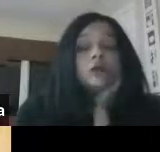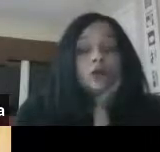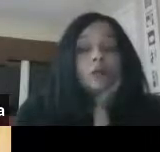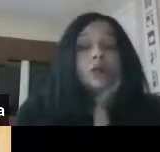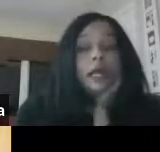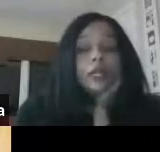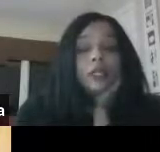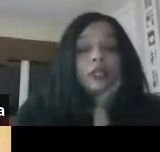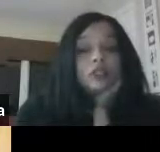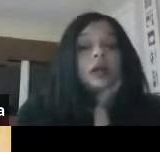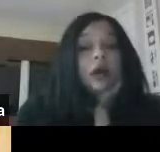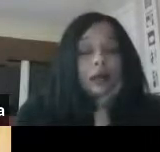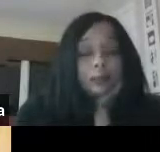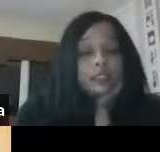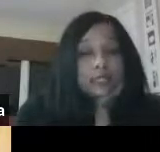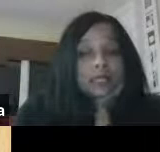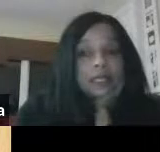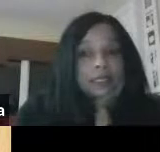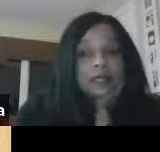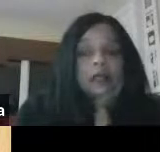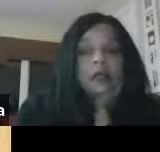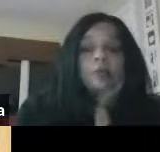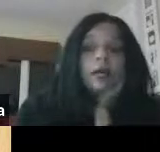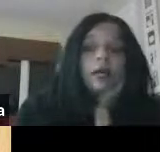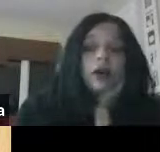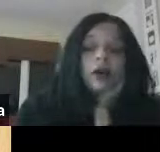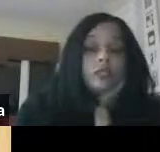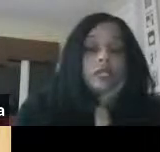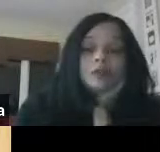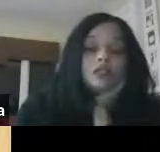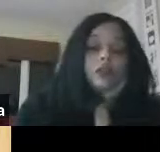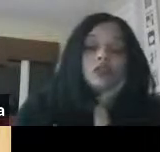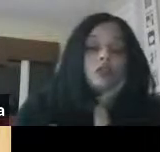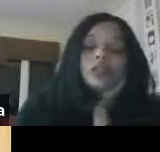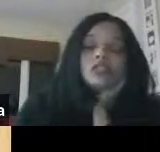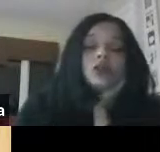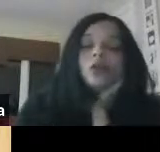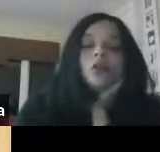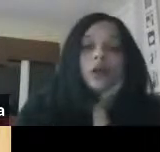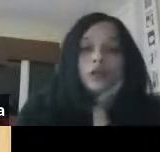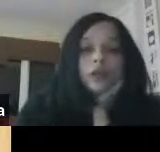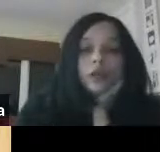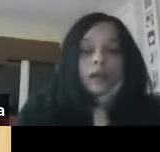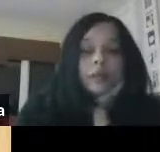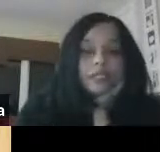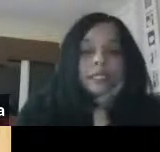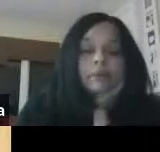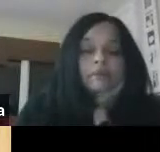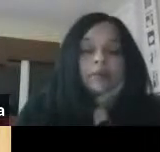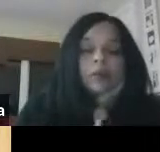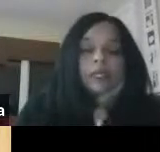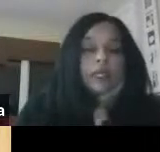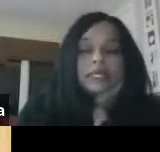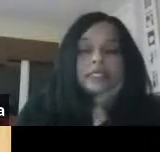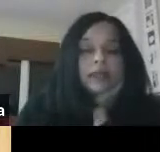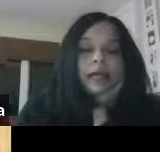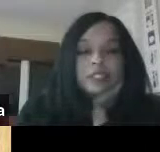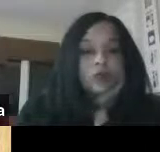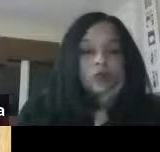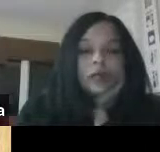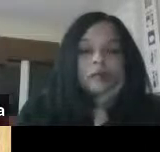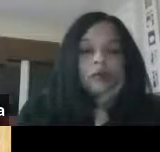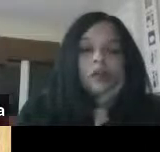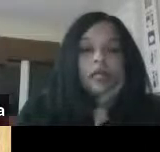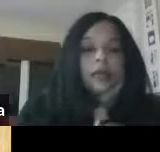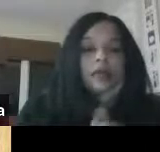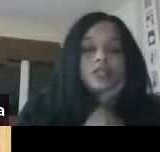strong verbal IQ to compensate, but oftentimes, there's only so long you can compensate. When kids get to the